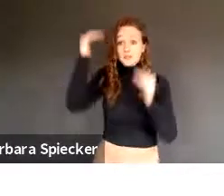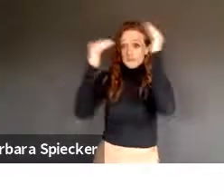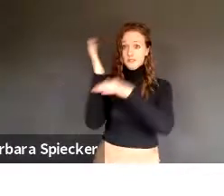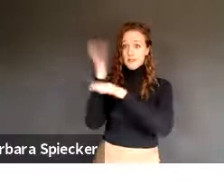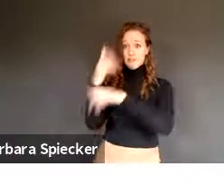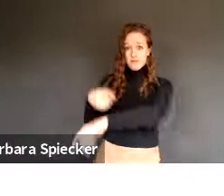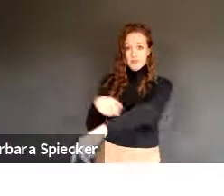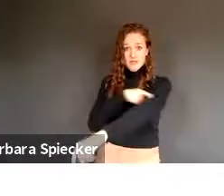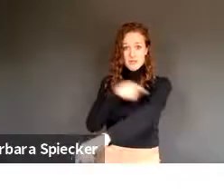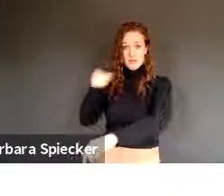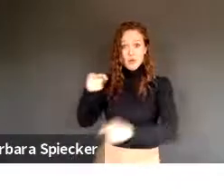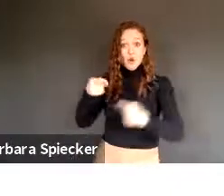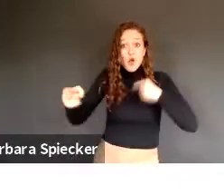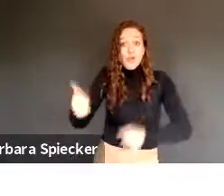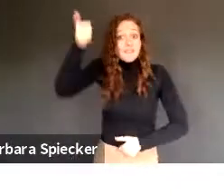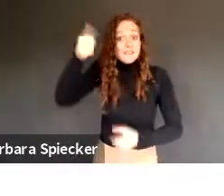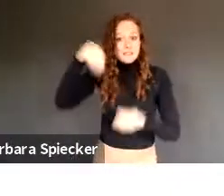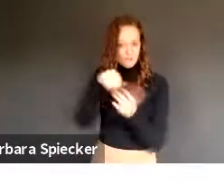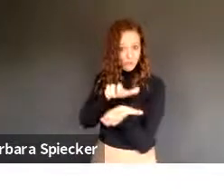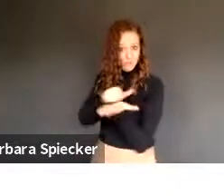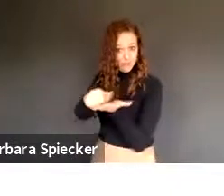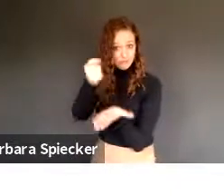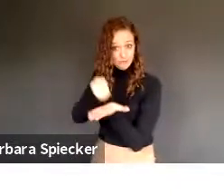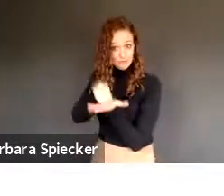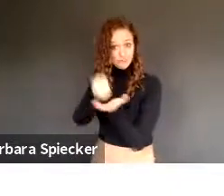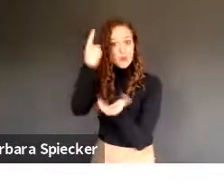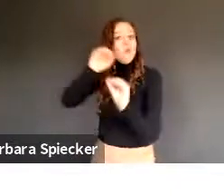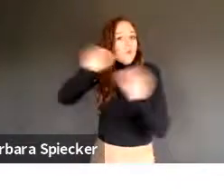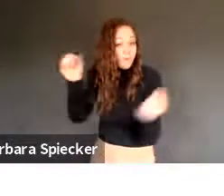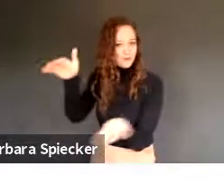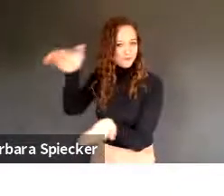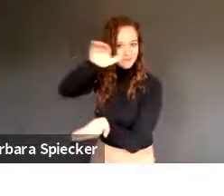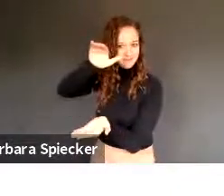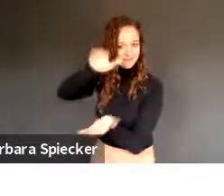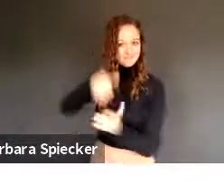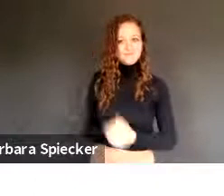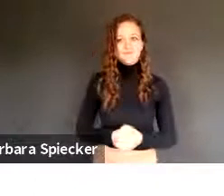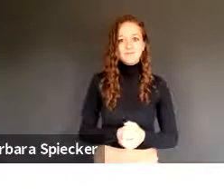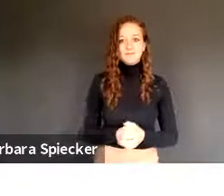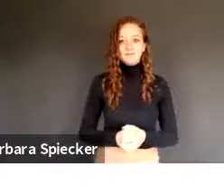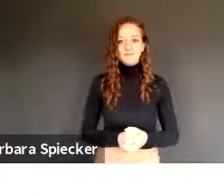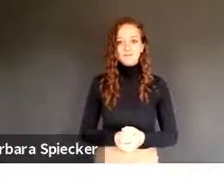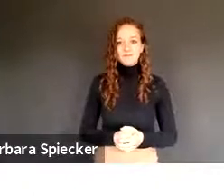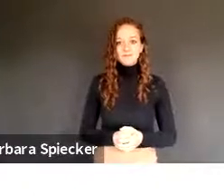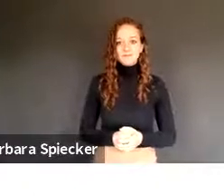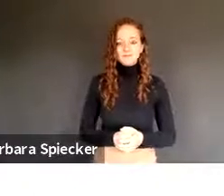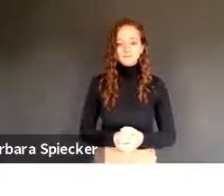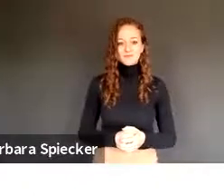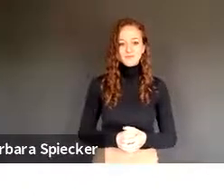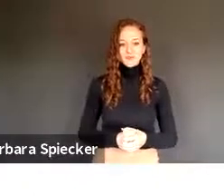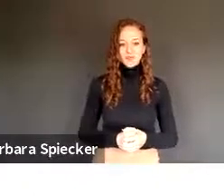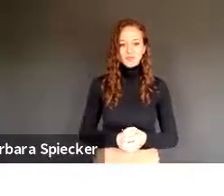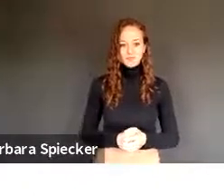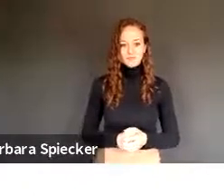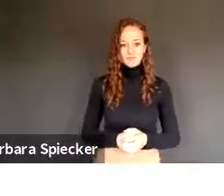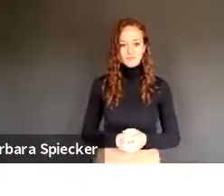Now looking at the adult kelp figure on the right, the longest length there is indicated by the red dot dash line, which means adult kelp length was longest in